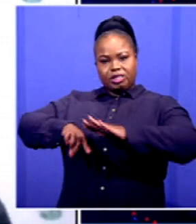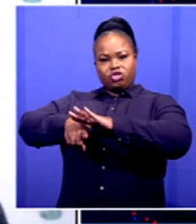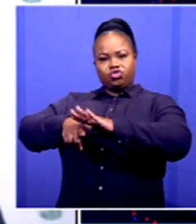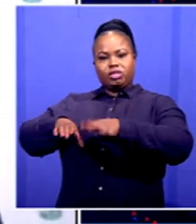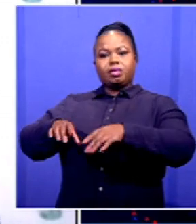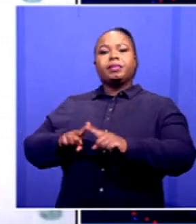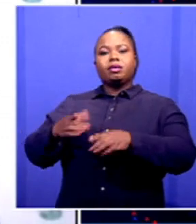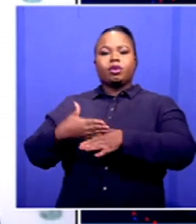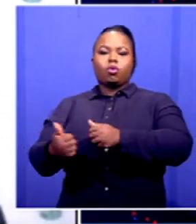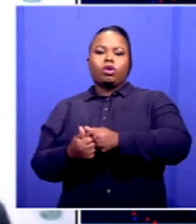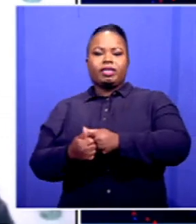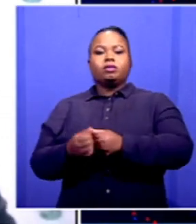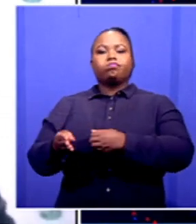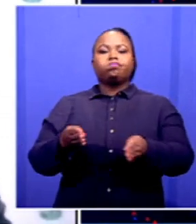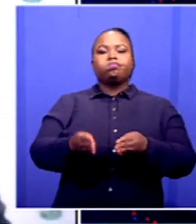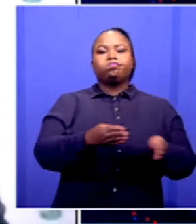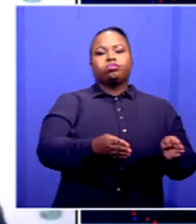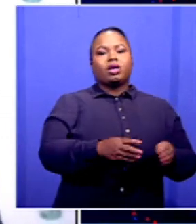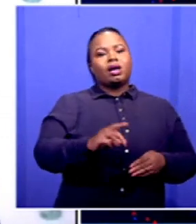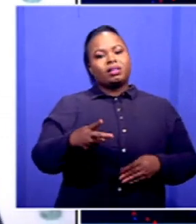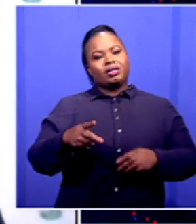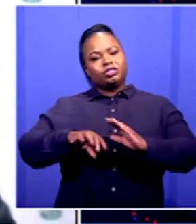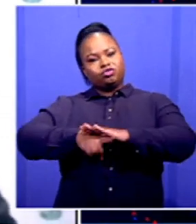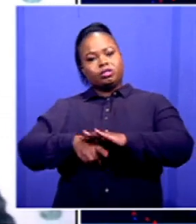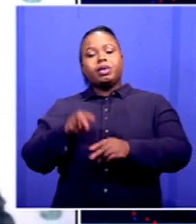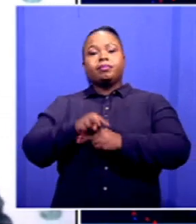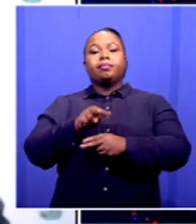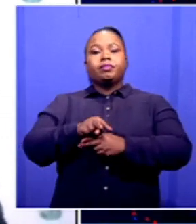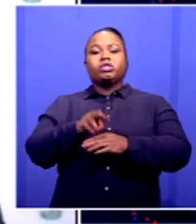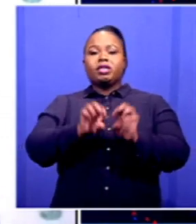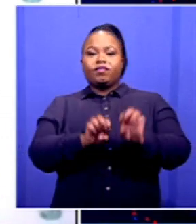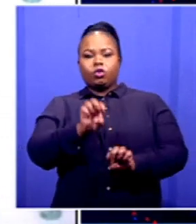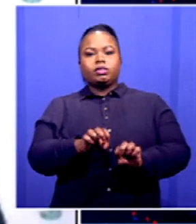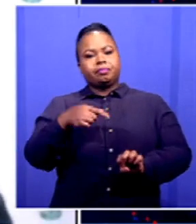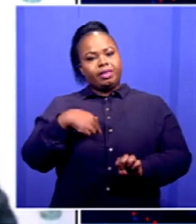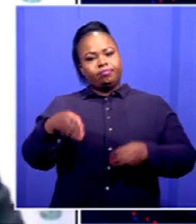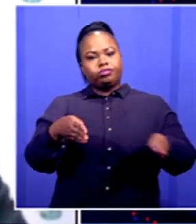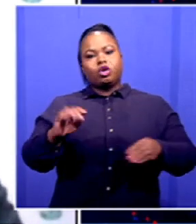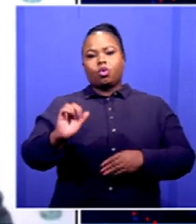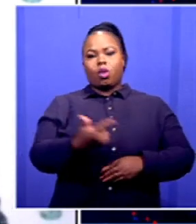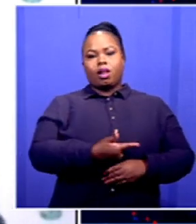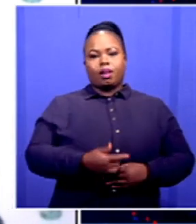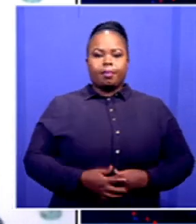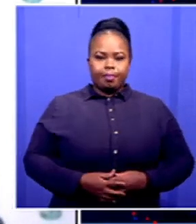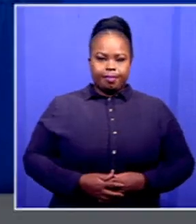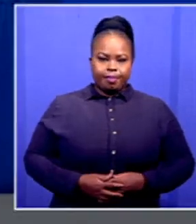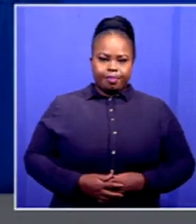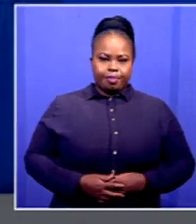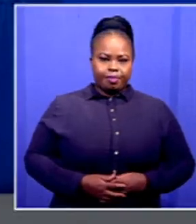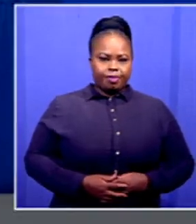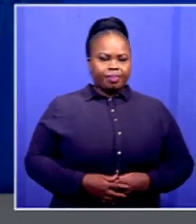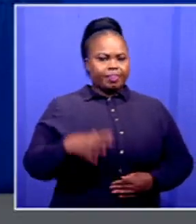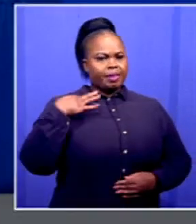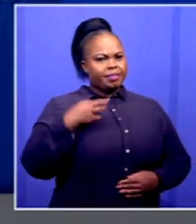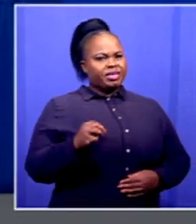my colleagues will be in other districts. But for monitoring and evaluation, I will be in all these districts. Minister, just